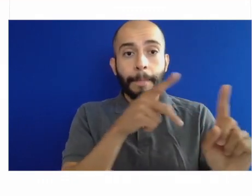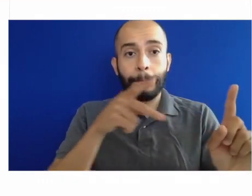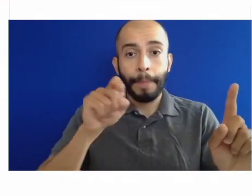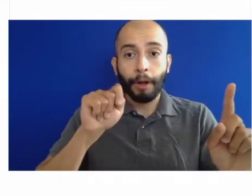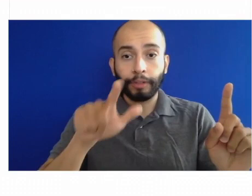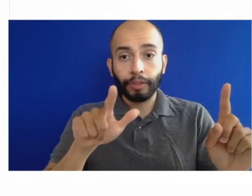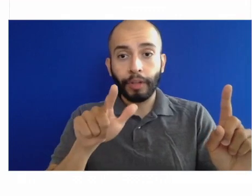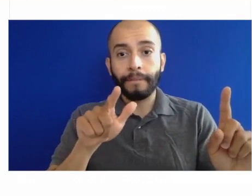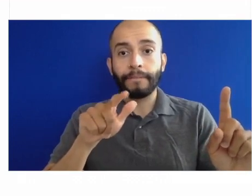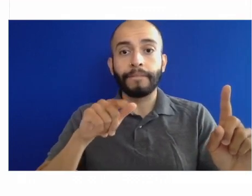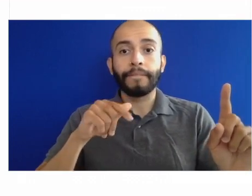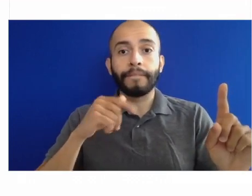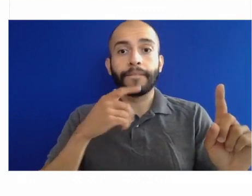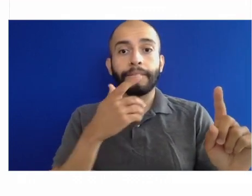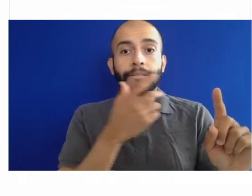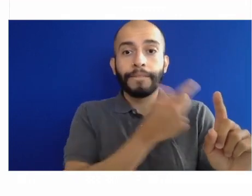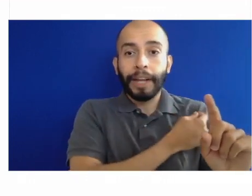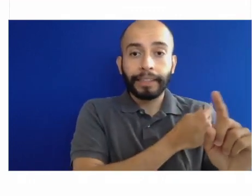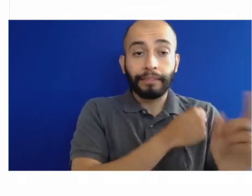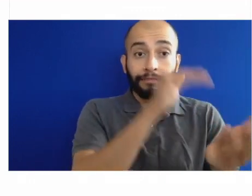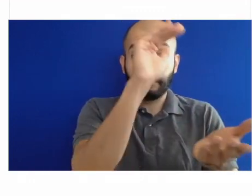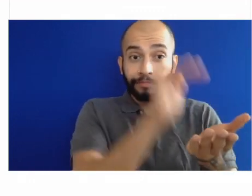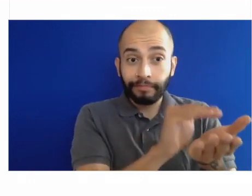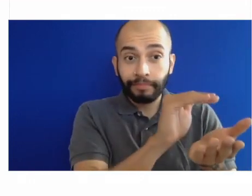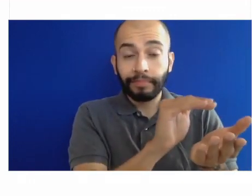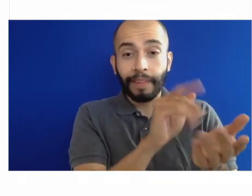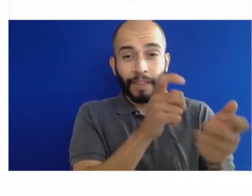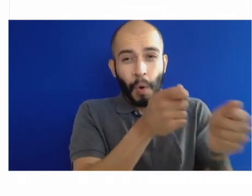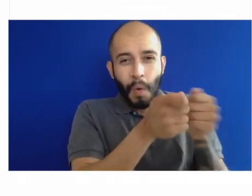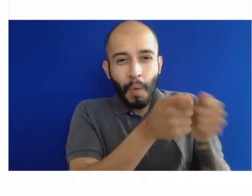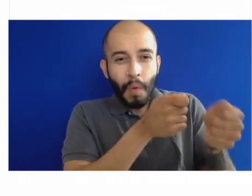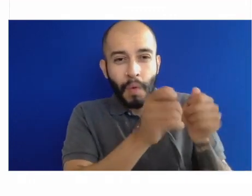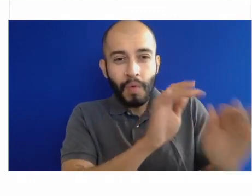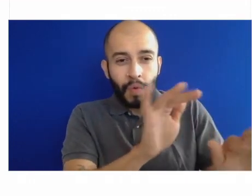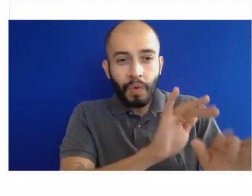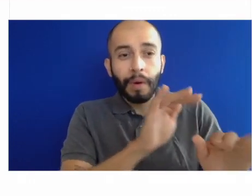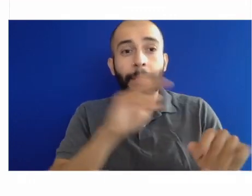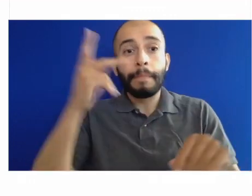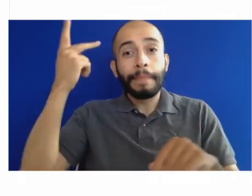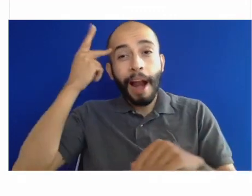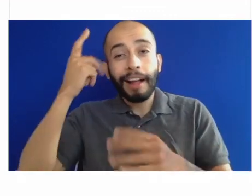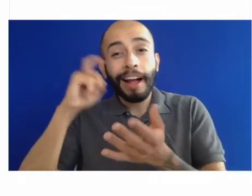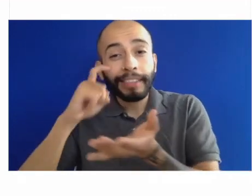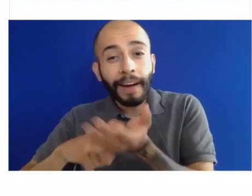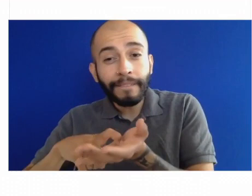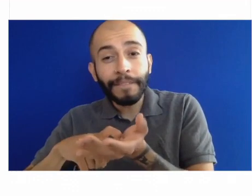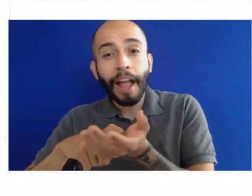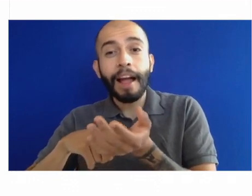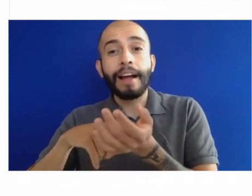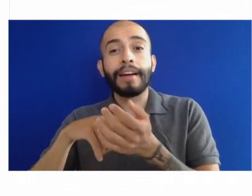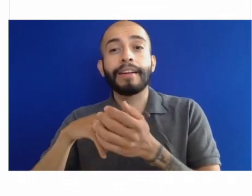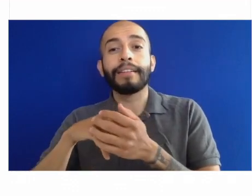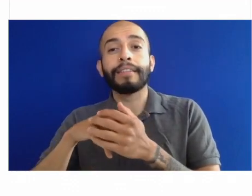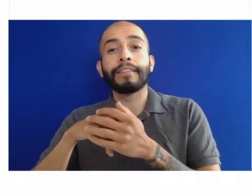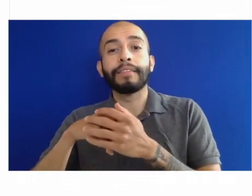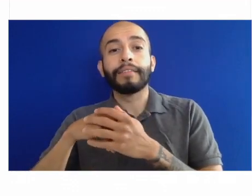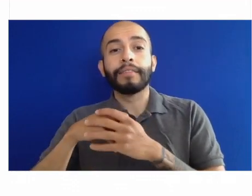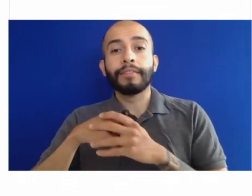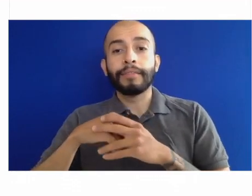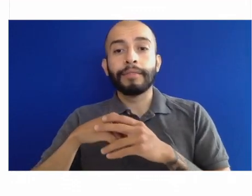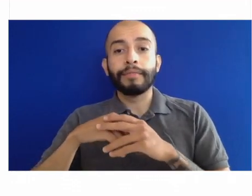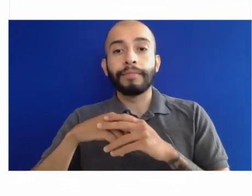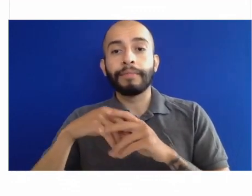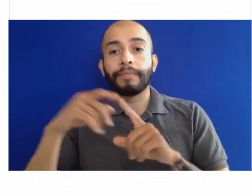political identification, but also things like age and gender and so on, belief in misinformation or how likely someone is to fall for